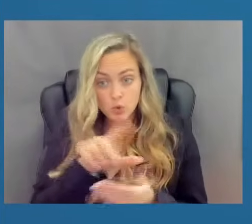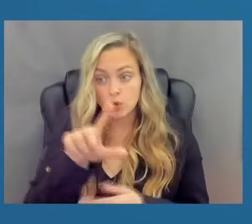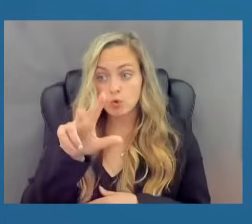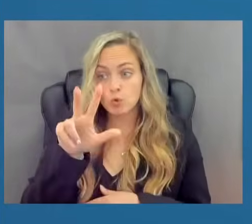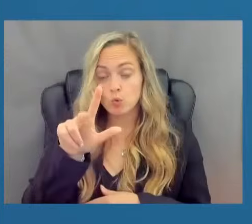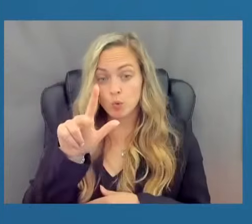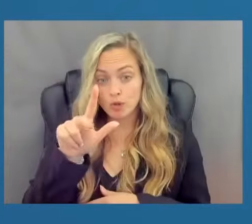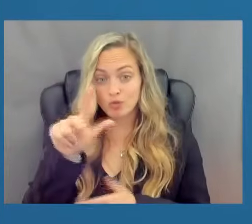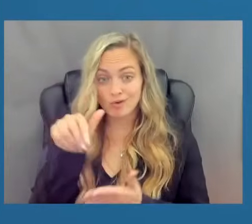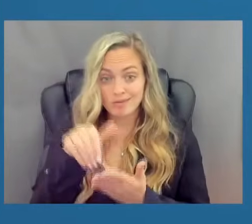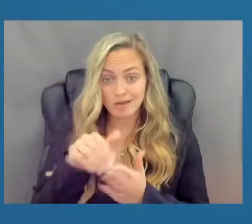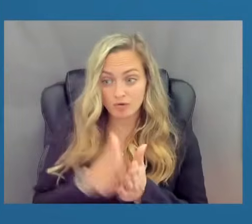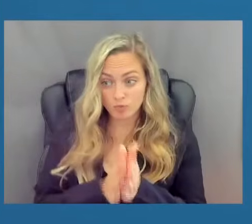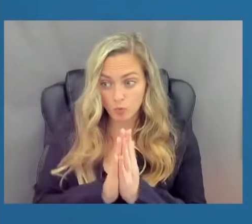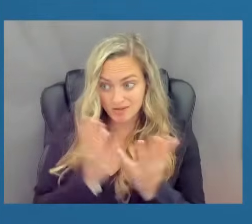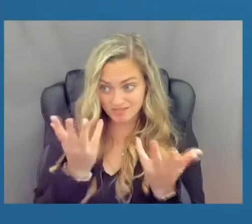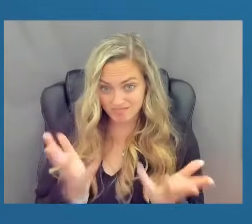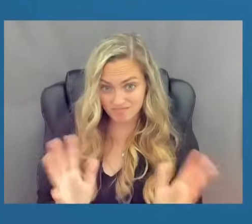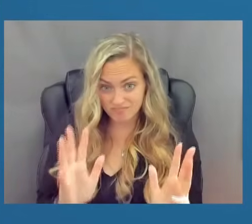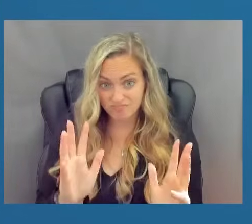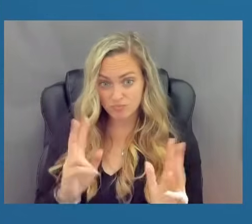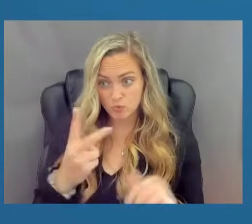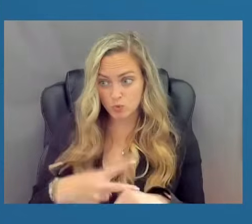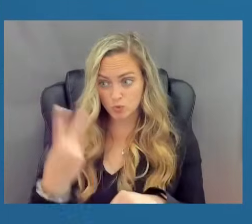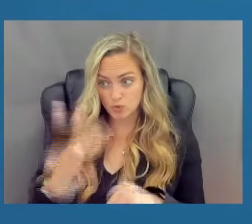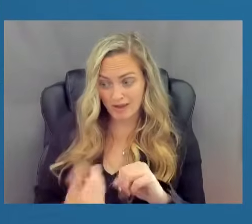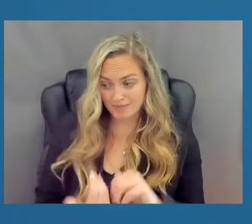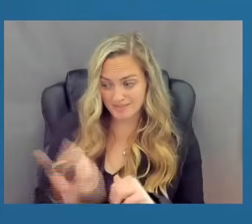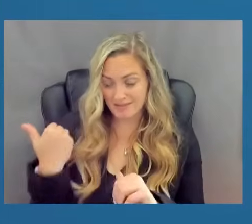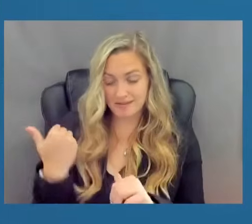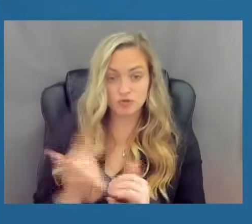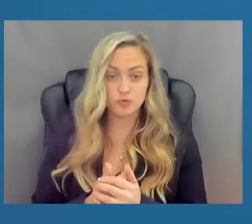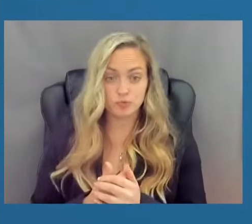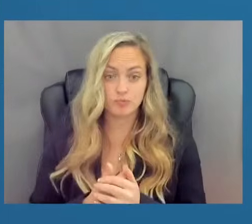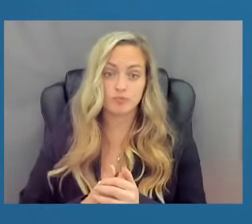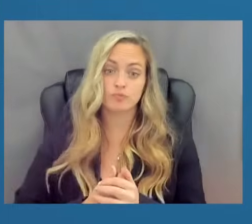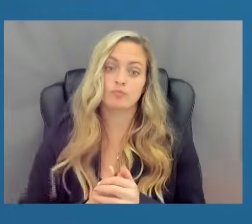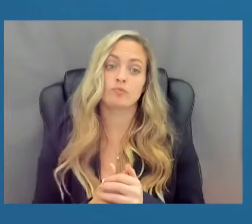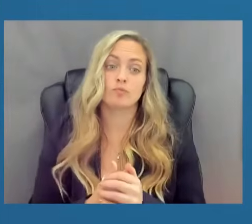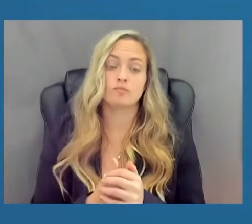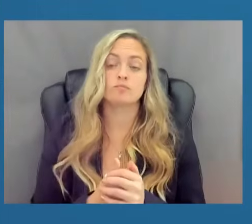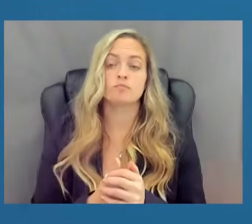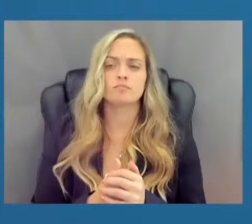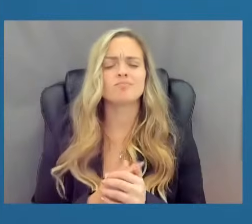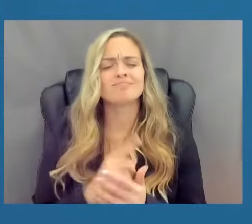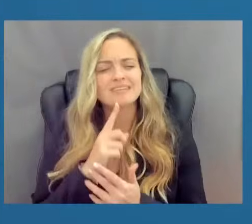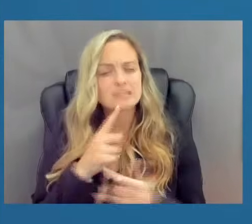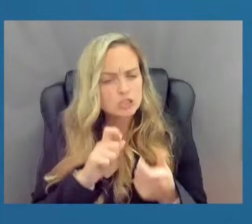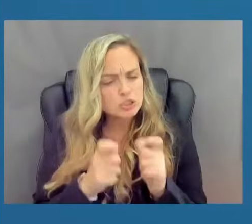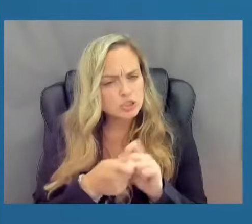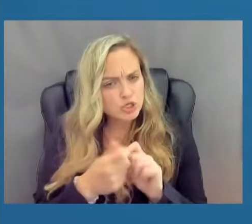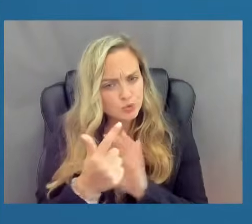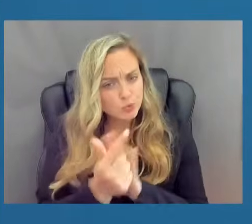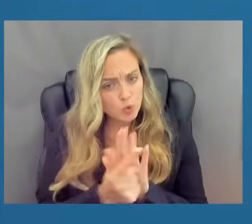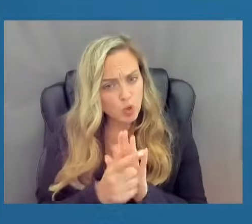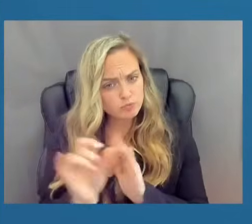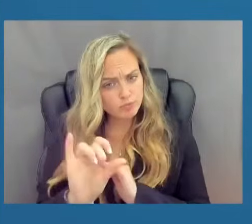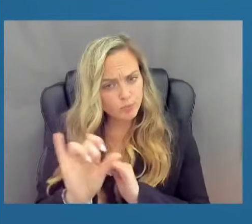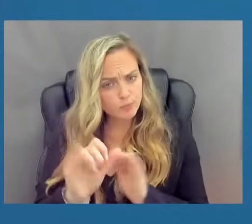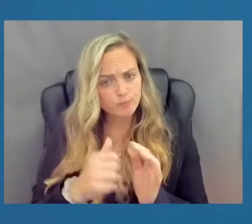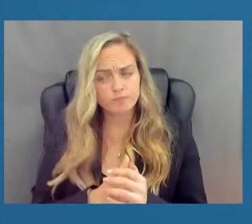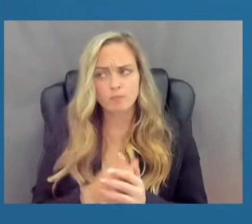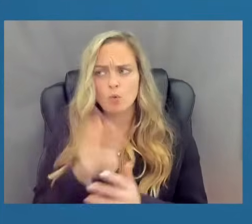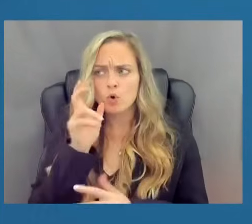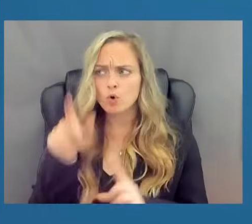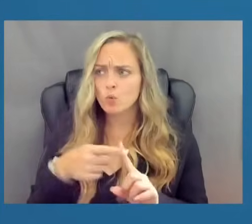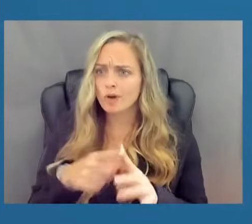23,000 requests, twice as many as the previous year. We also had to make some serious changes to our laws. This is something I heard when I came